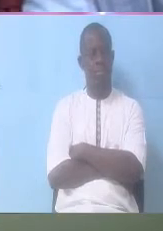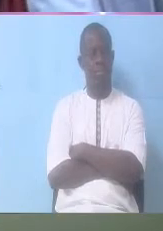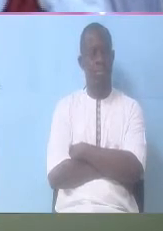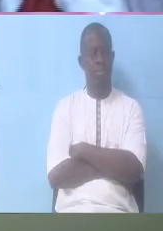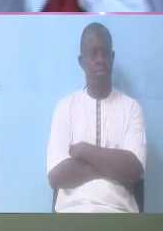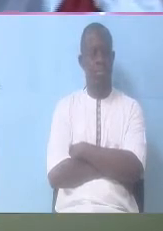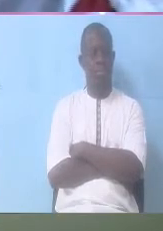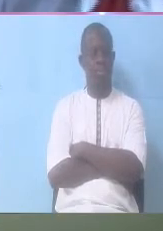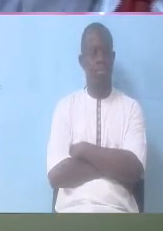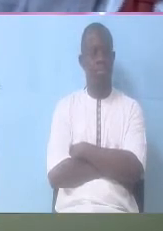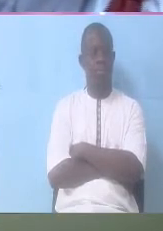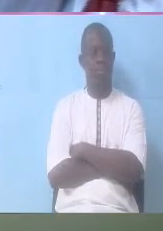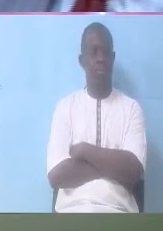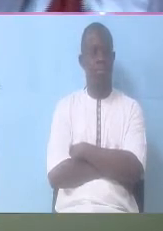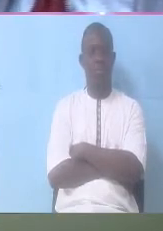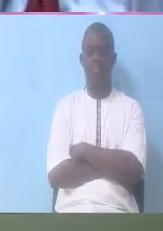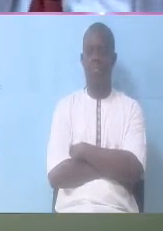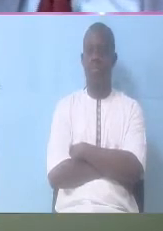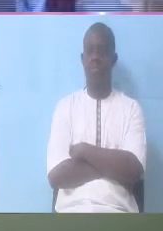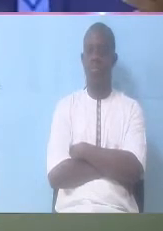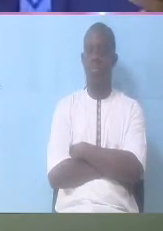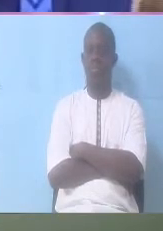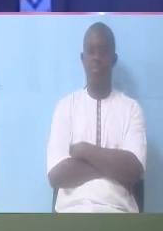interpreted. He has interpreted. Oh, okay. Yeah.